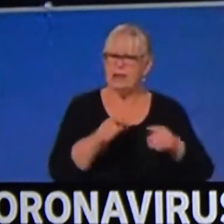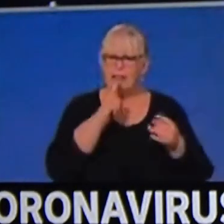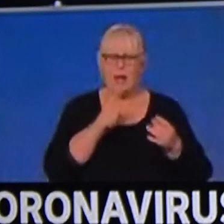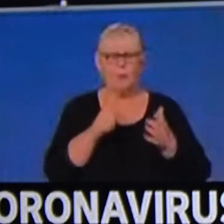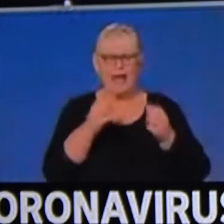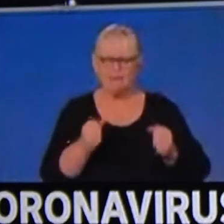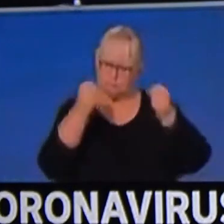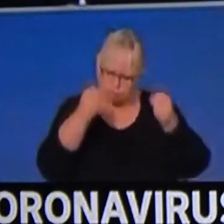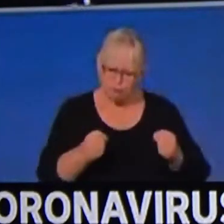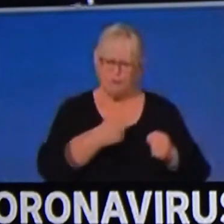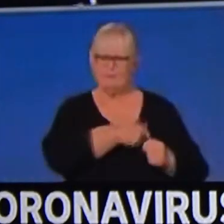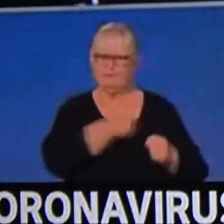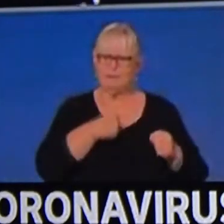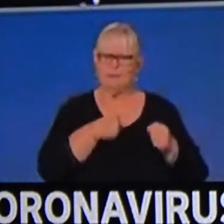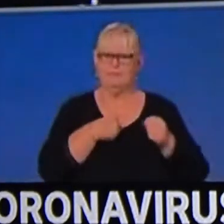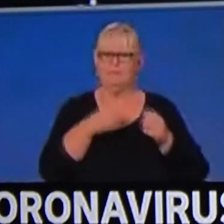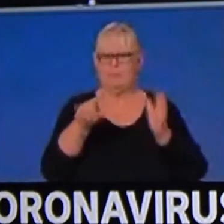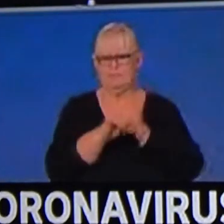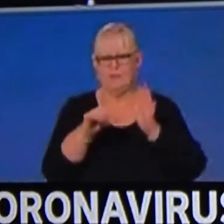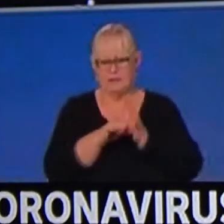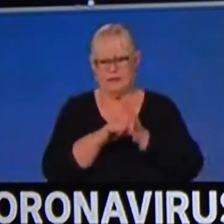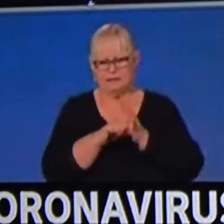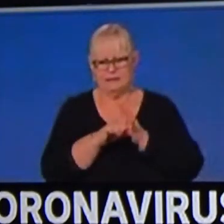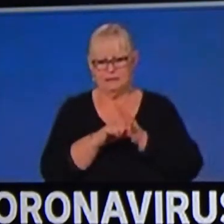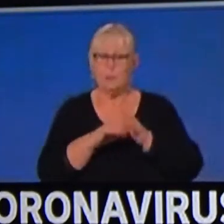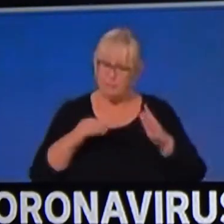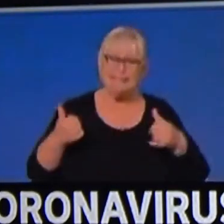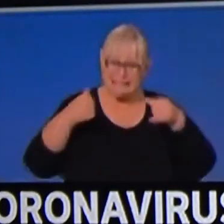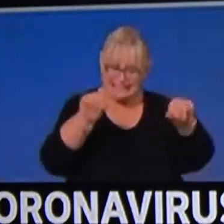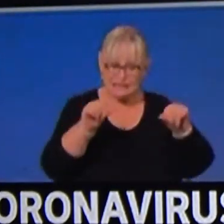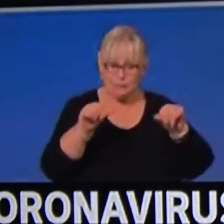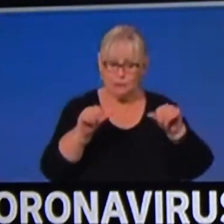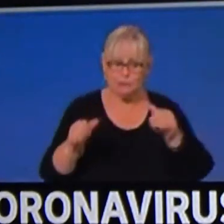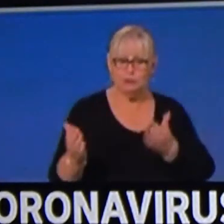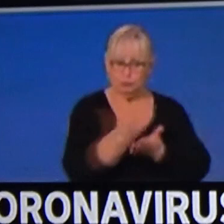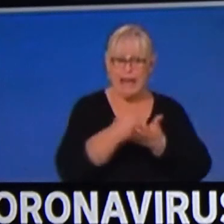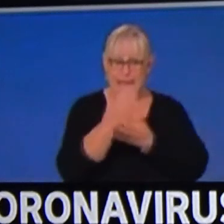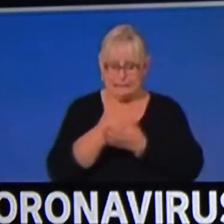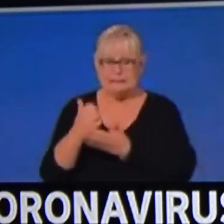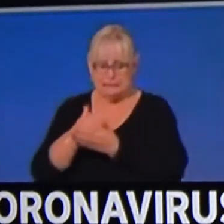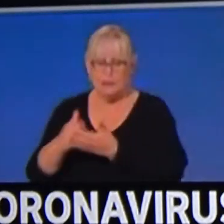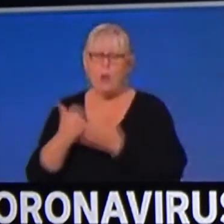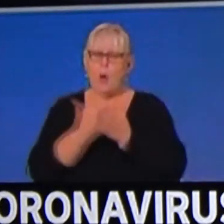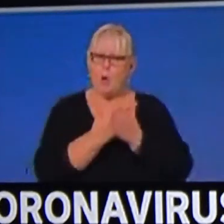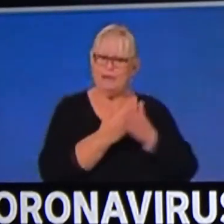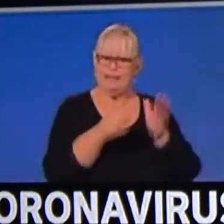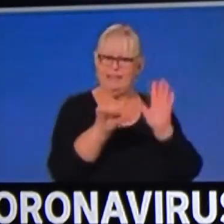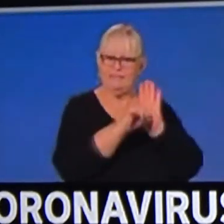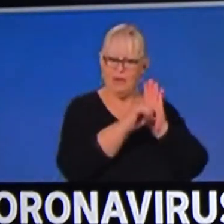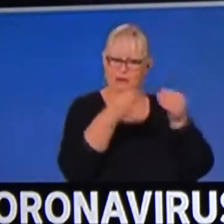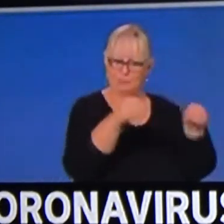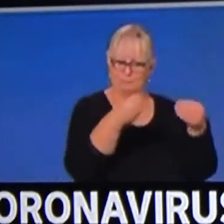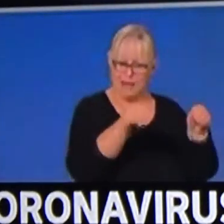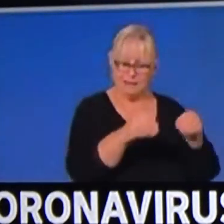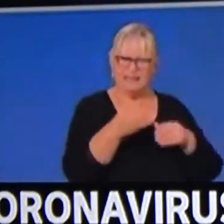financial commitments that we have made, we are being successful in raising those funds on markets. Some